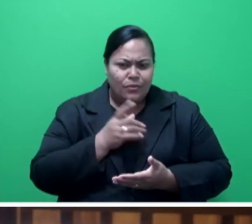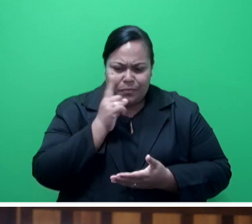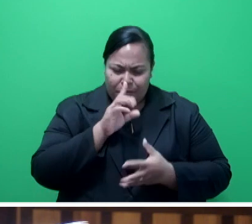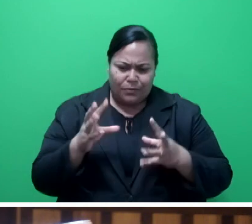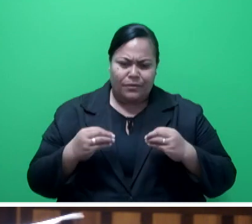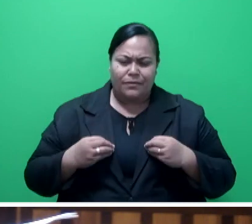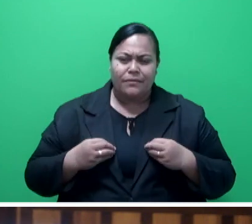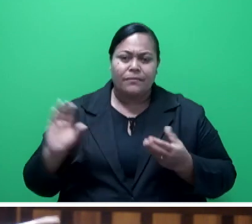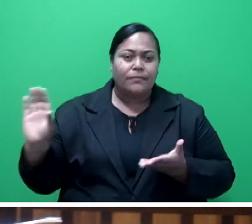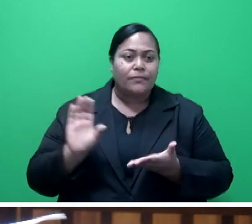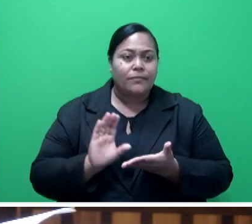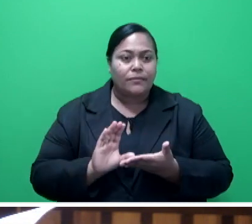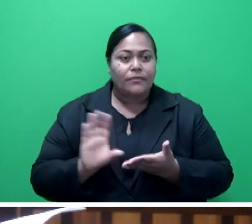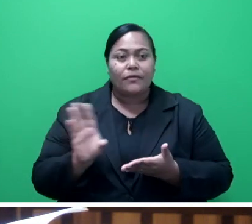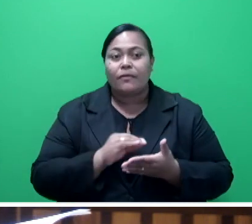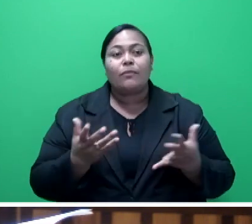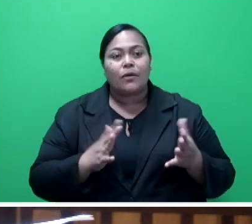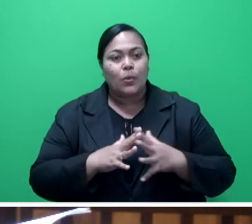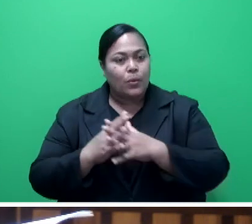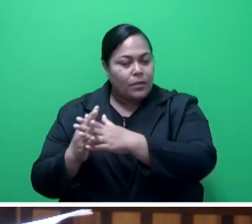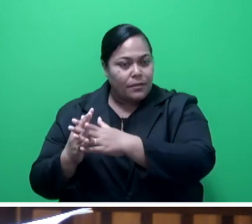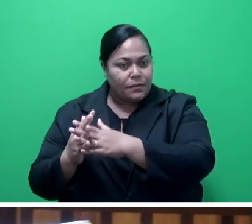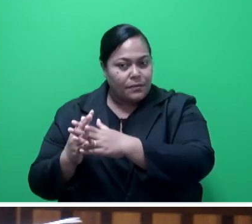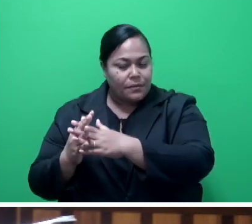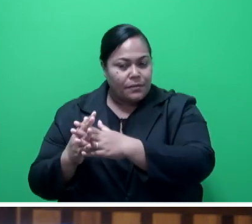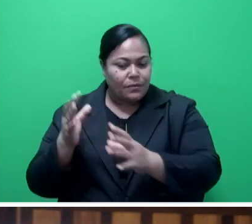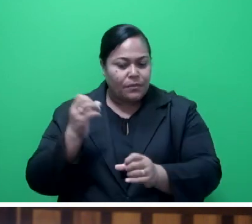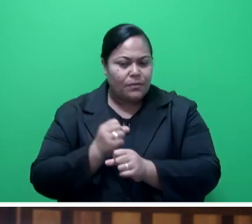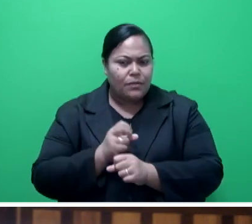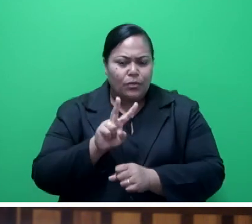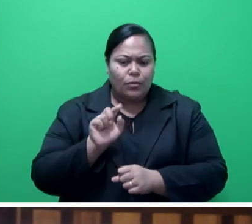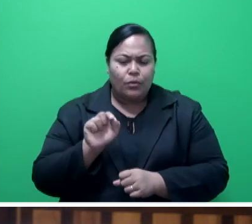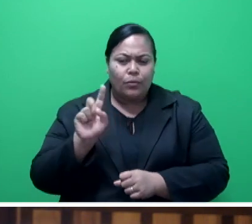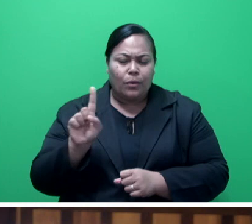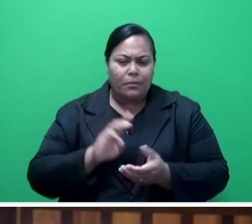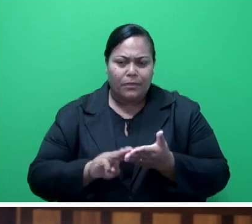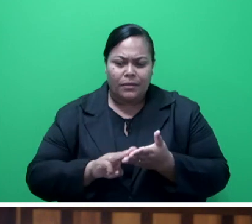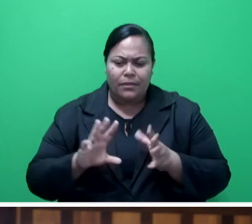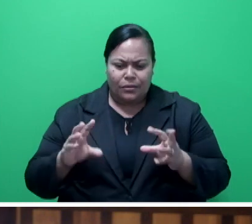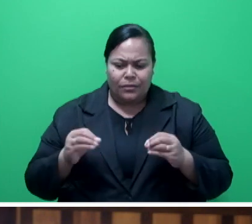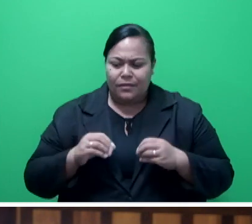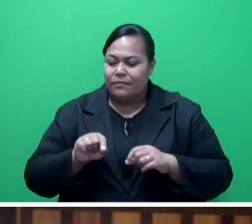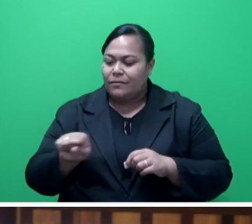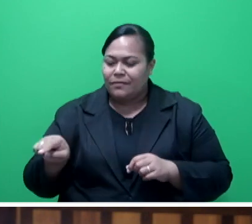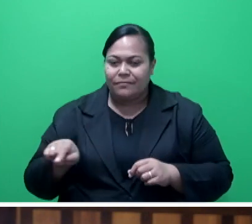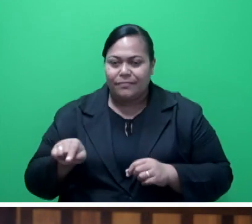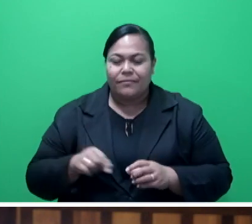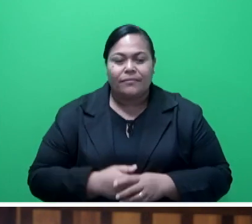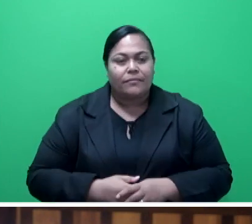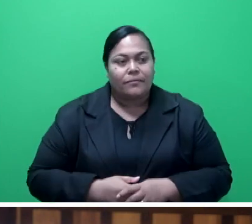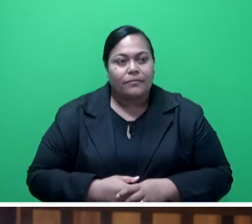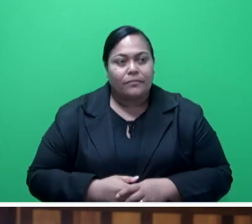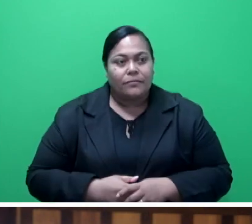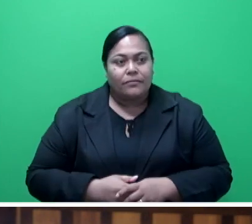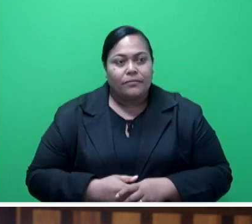assistance to date are from the Western Division. A total of $2.1 million was received by these households. And out of this,